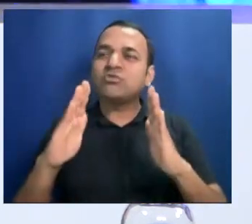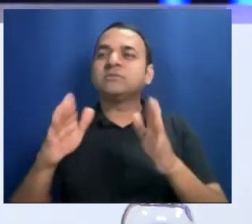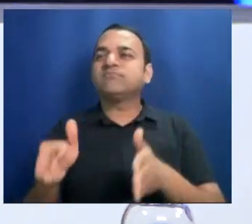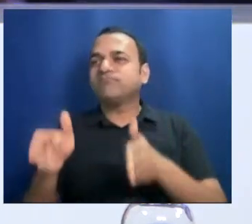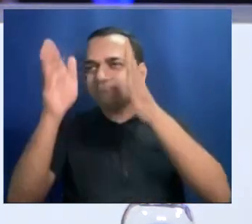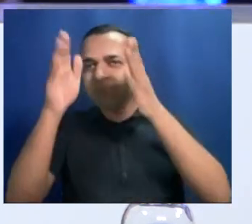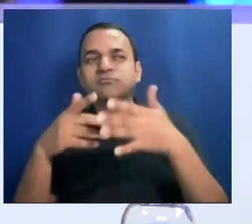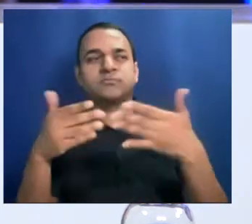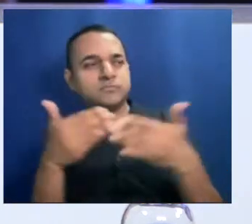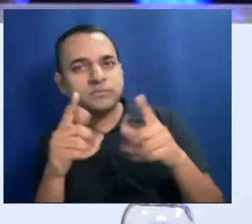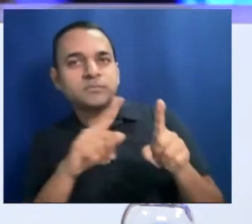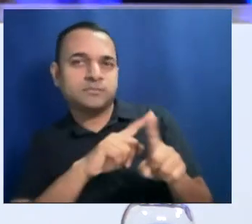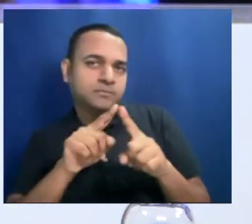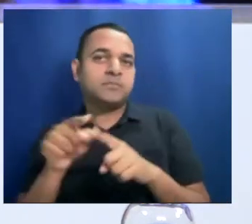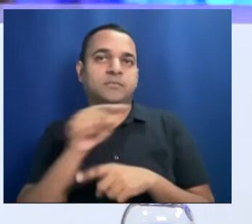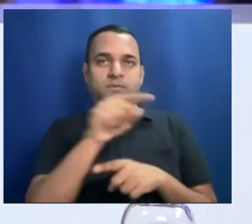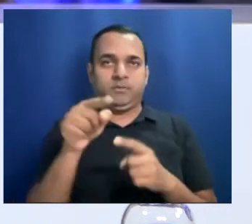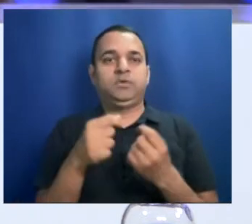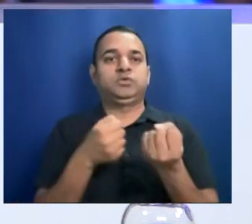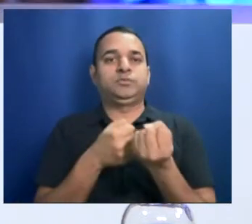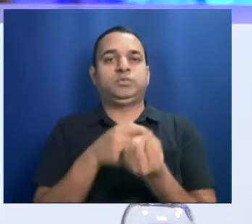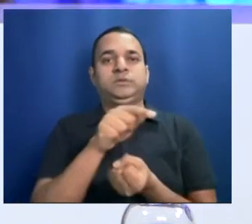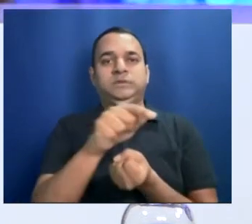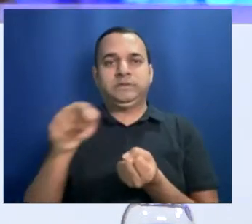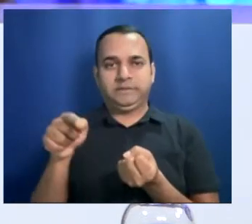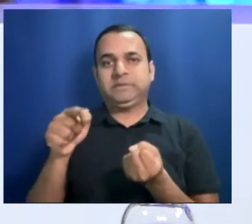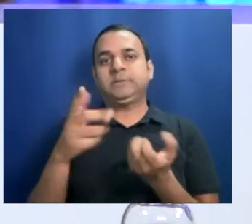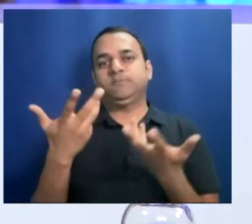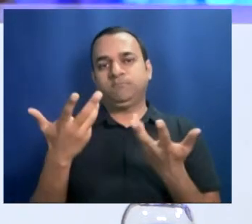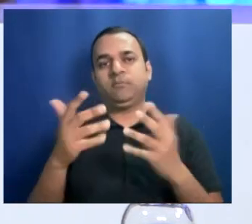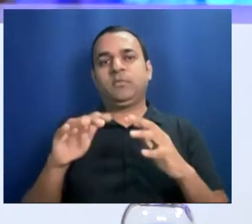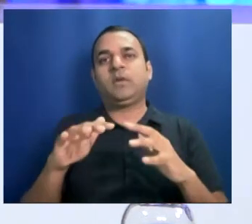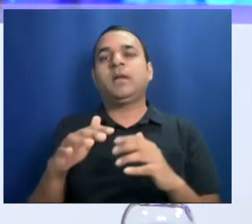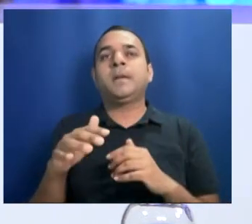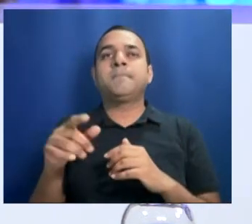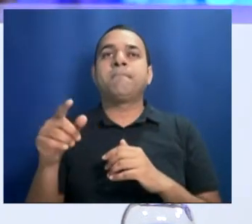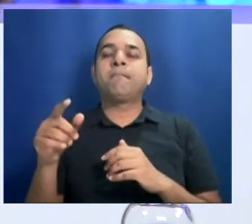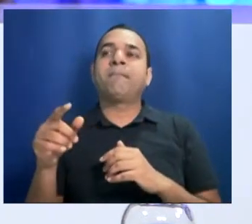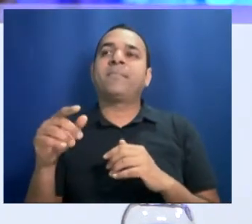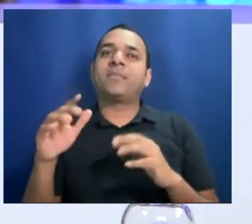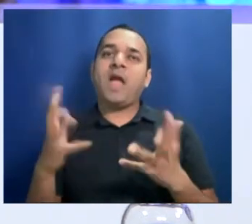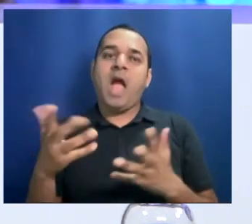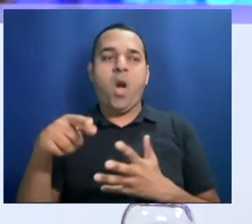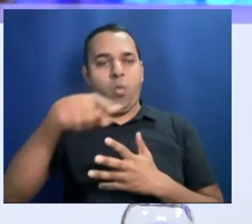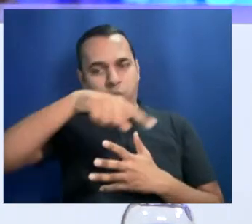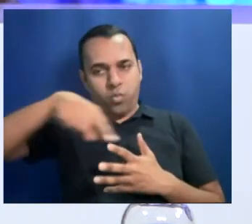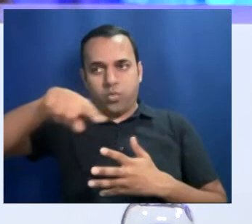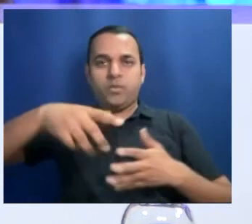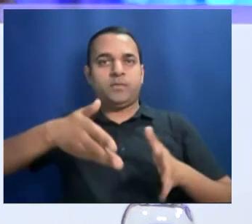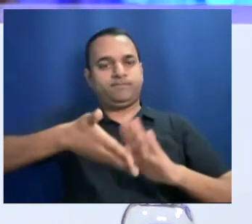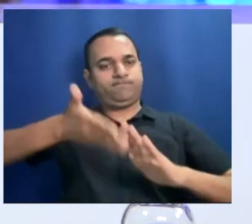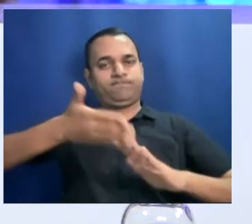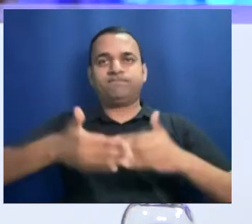how the facilities are let's say, contributed to carbon neutrality and so